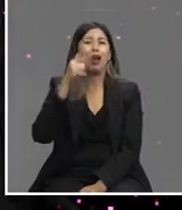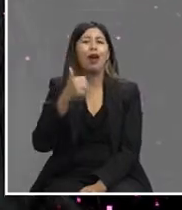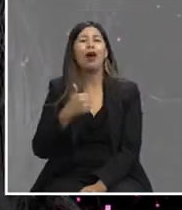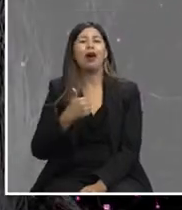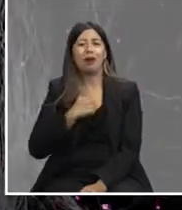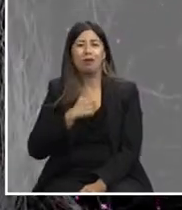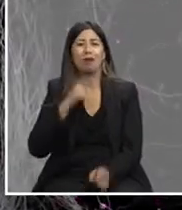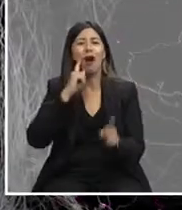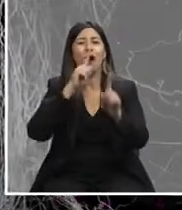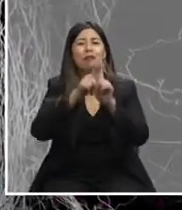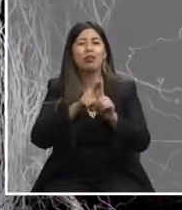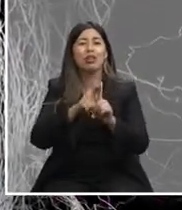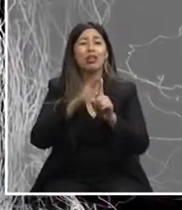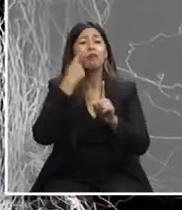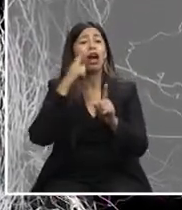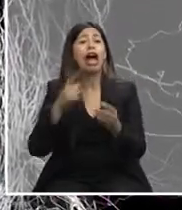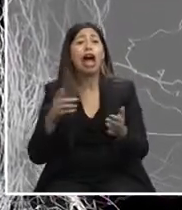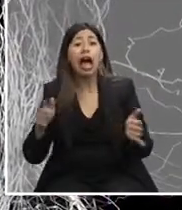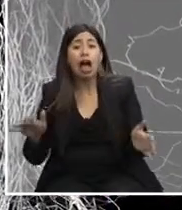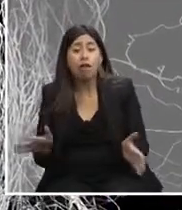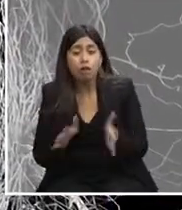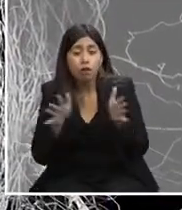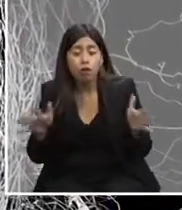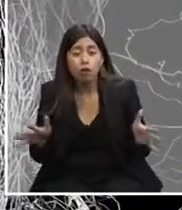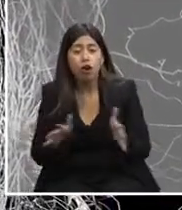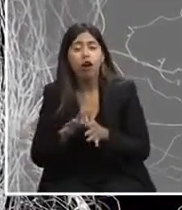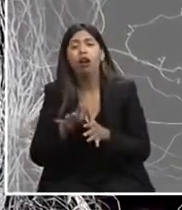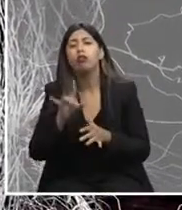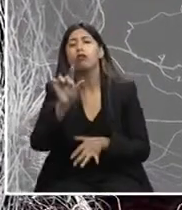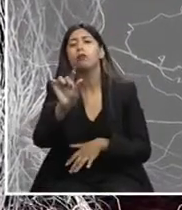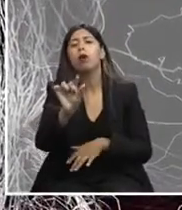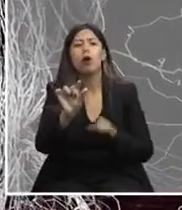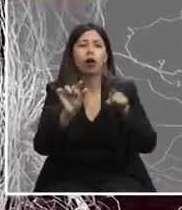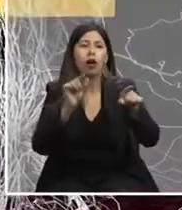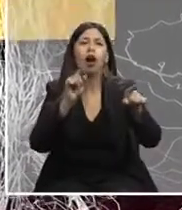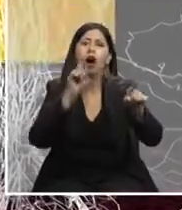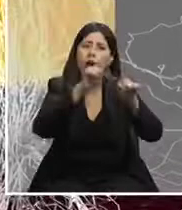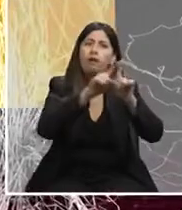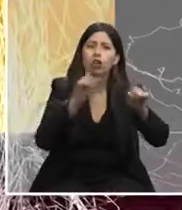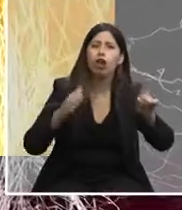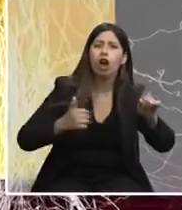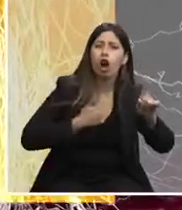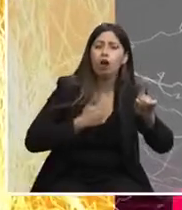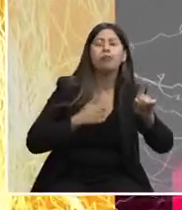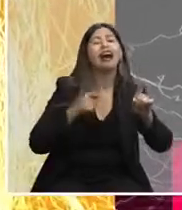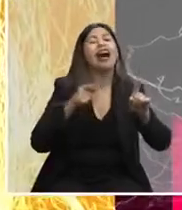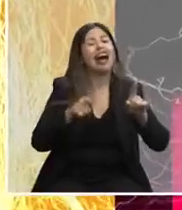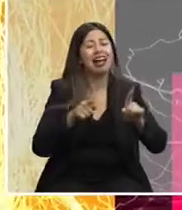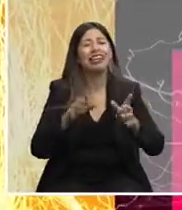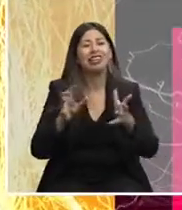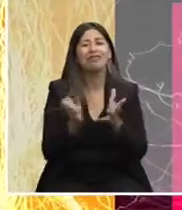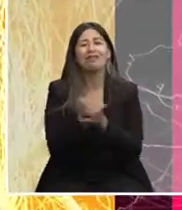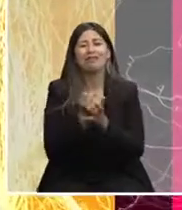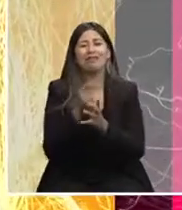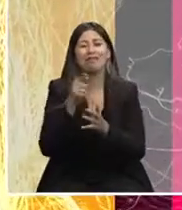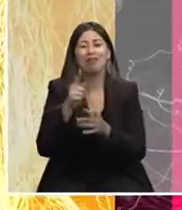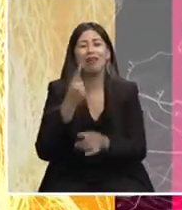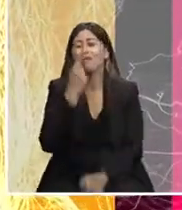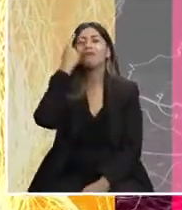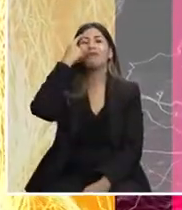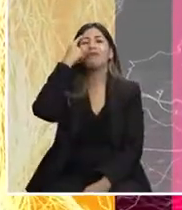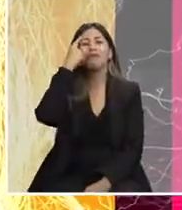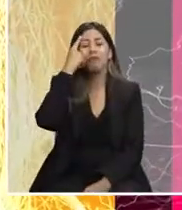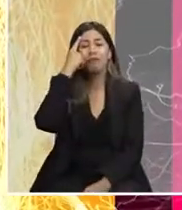seeking. Since the dawn of time, for a Paleolithic man, detecting information, such as a footprint in the